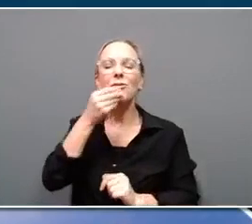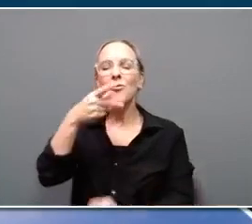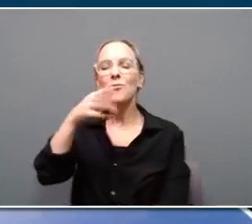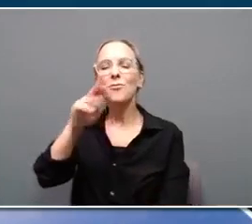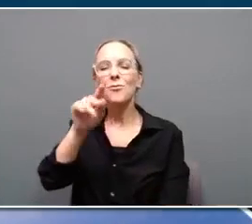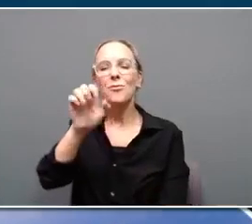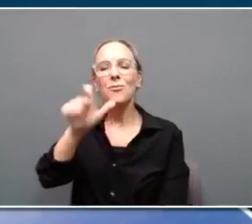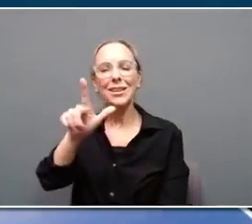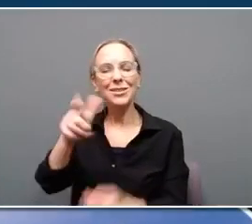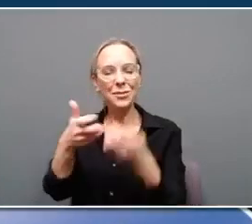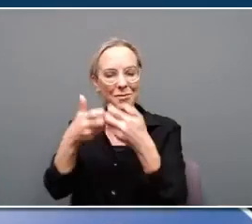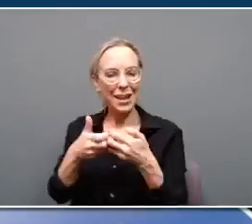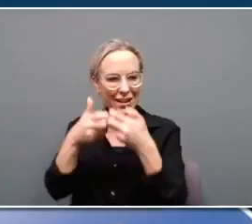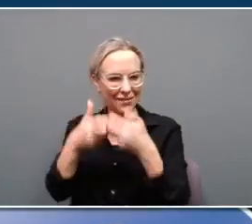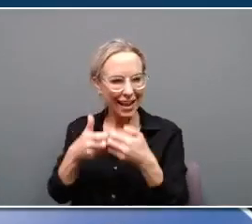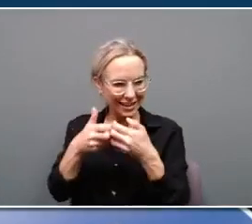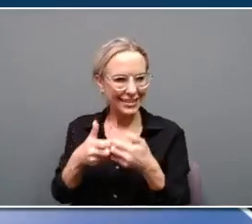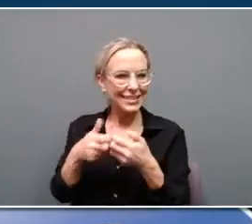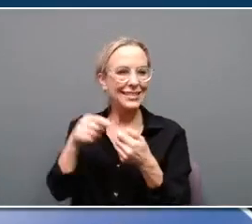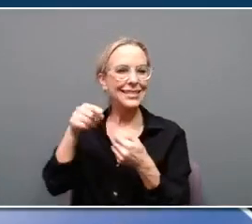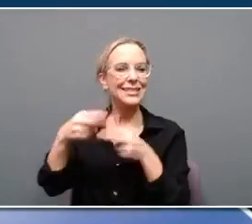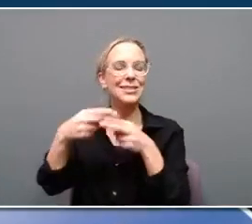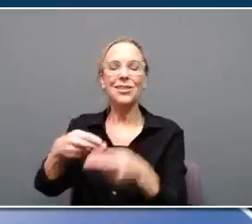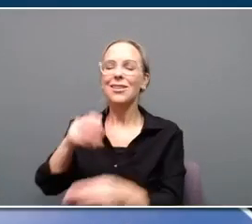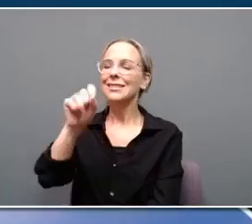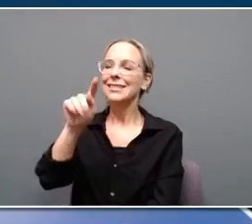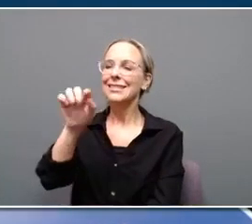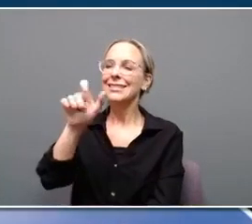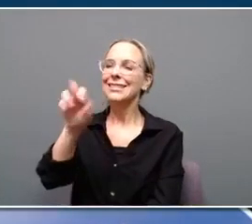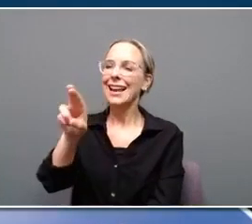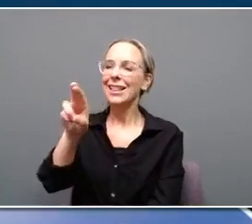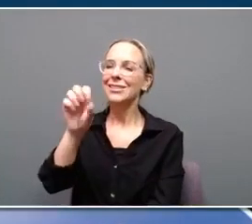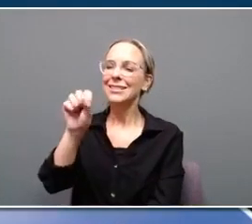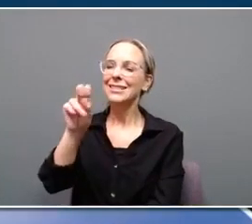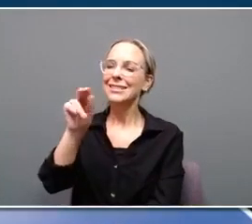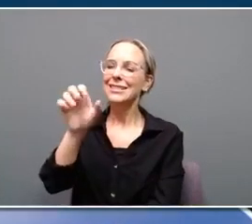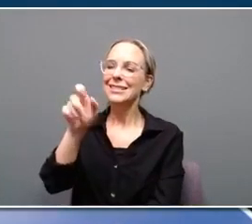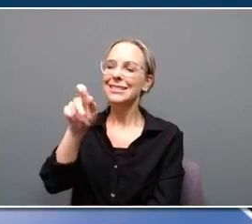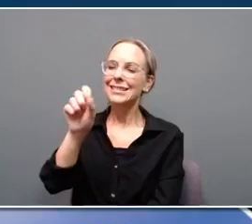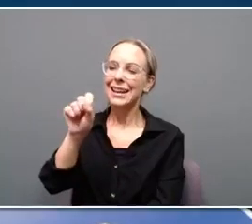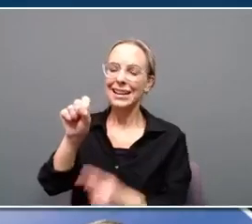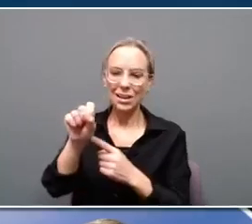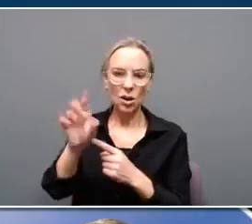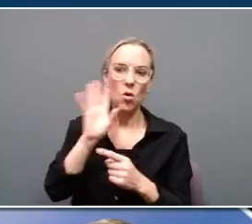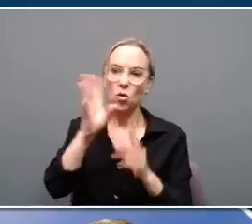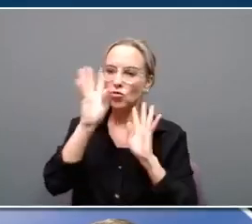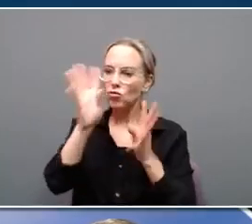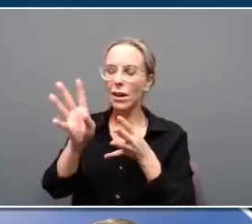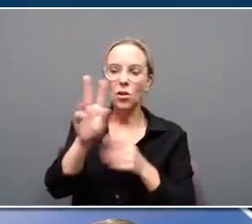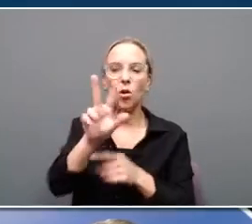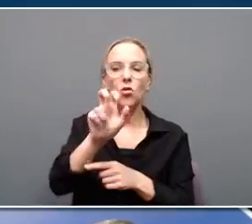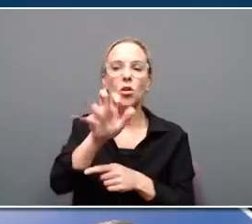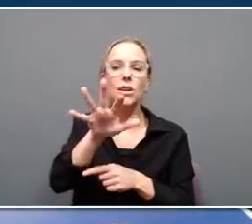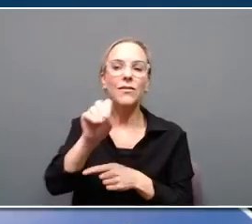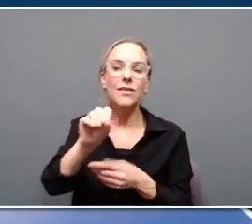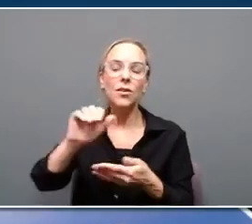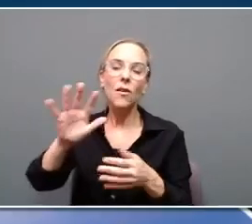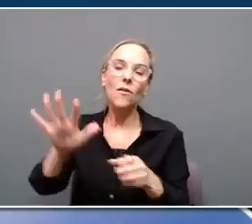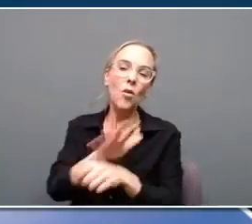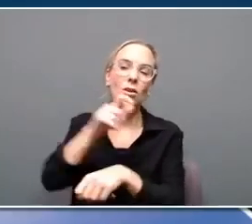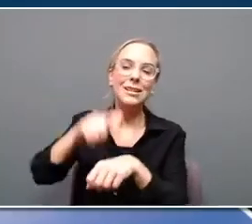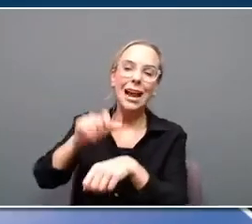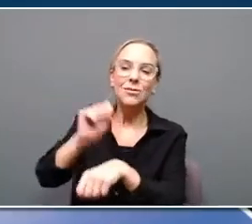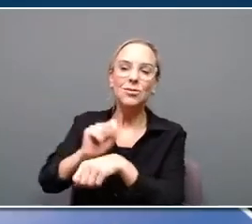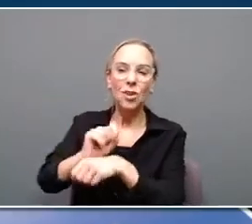October to announce a $137 million investment creating 350 full-time jobs over the next 10 years in West